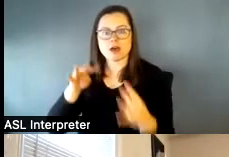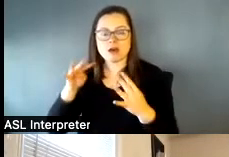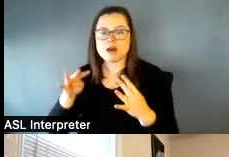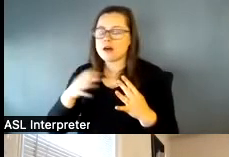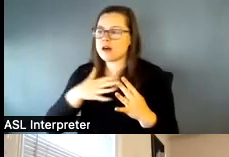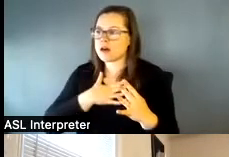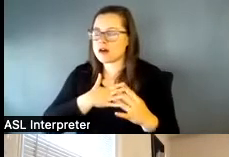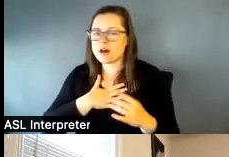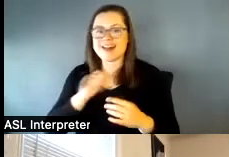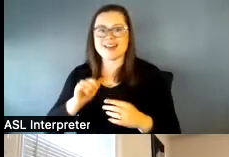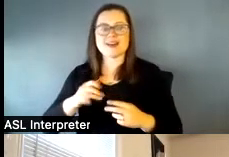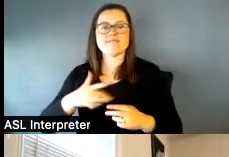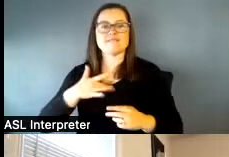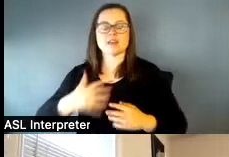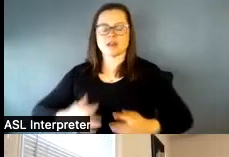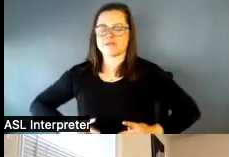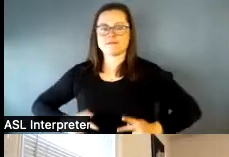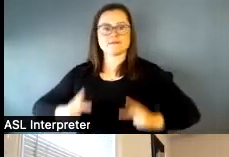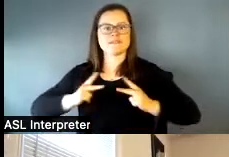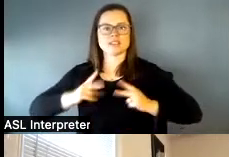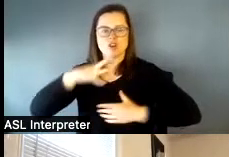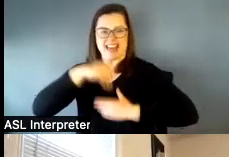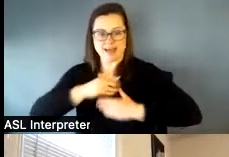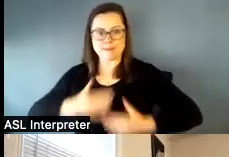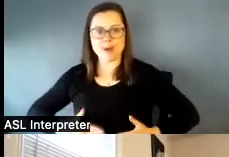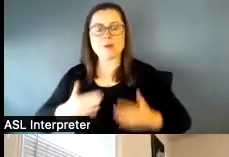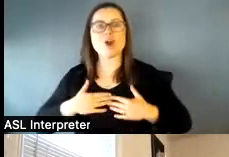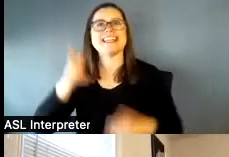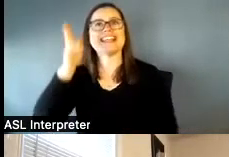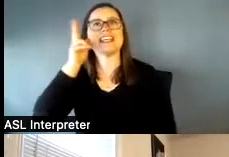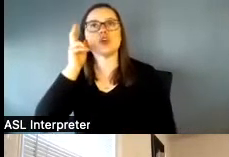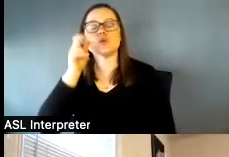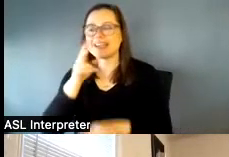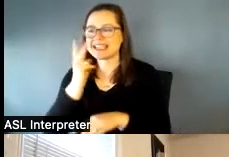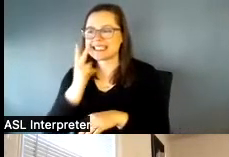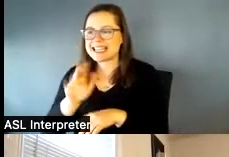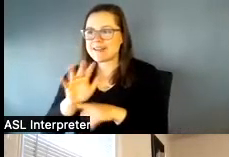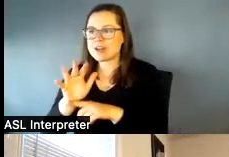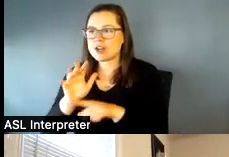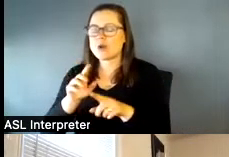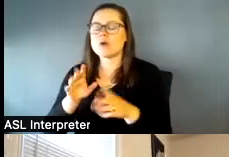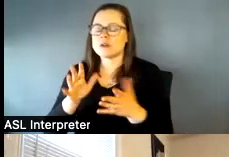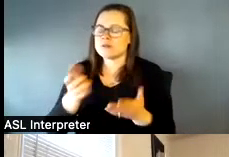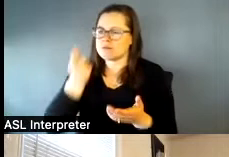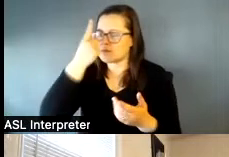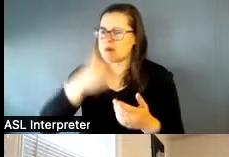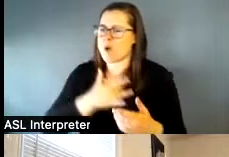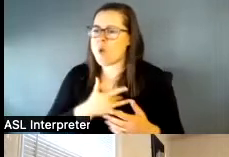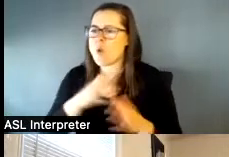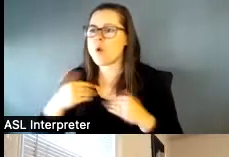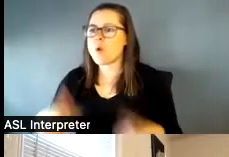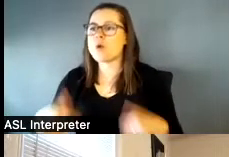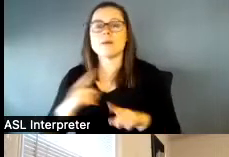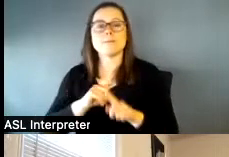or listening or even video. There's like this stillness where you can, and contemplation that can happen inside of